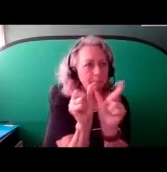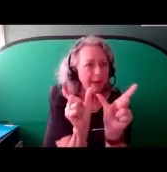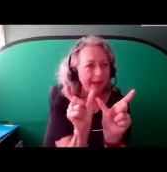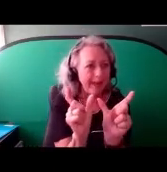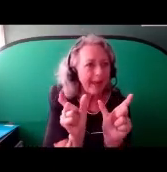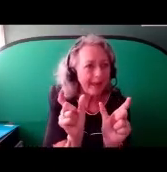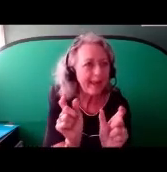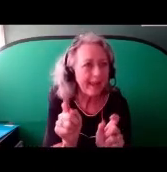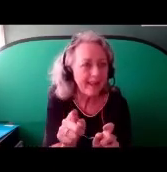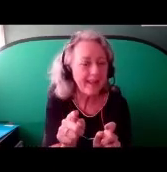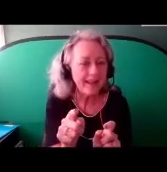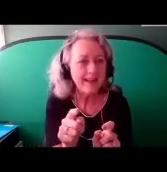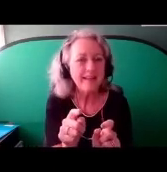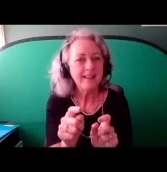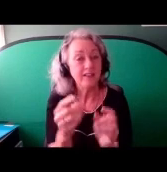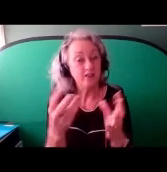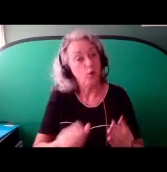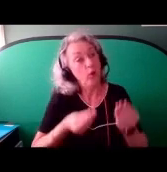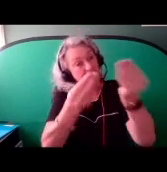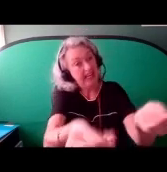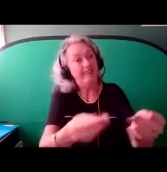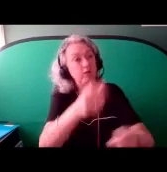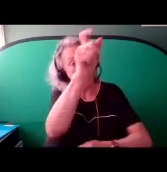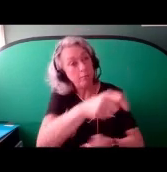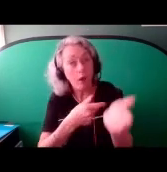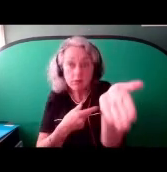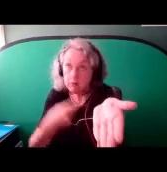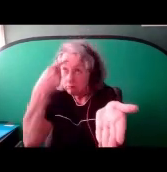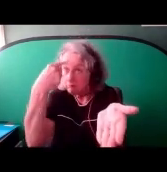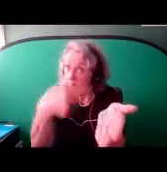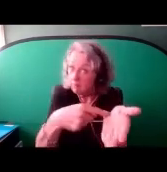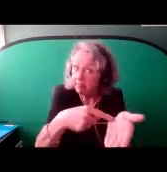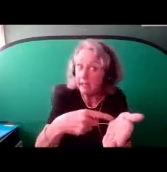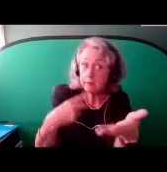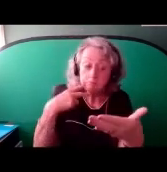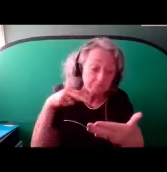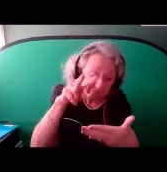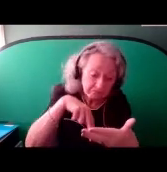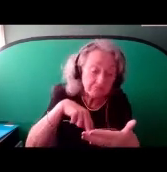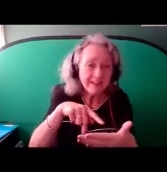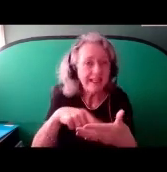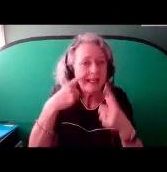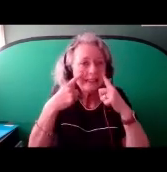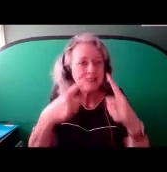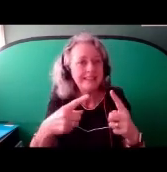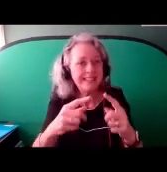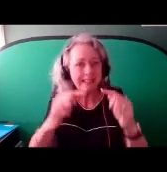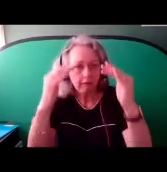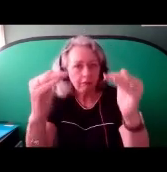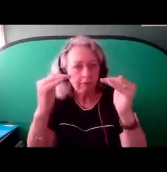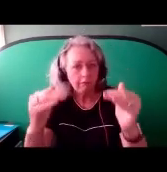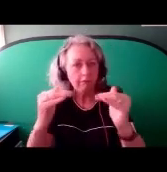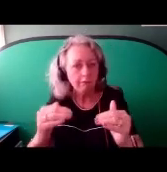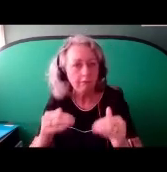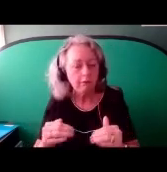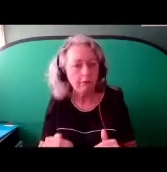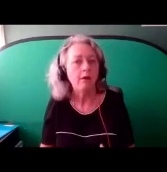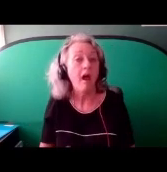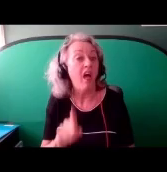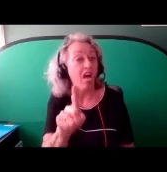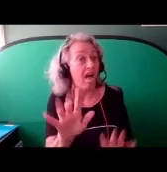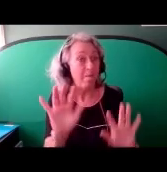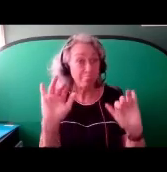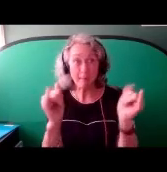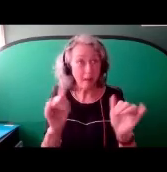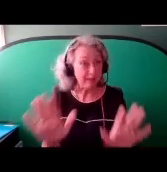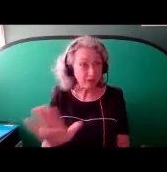text wise. So you can hand that back to the person looking down. Every sort of step, that could be enough. You